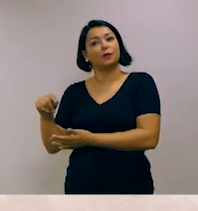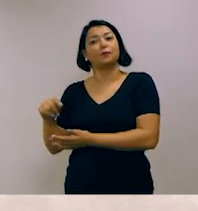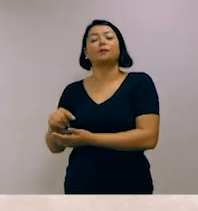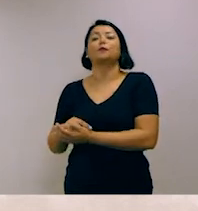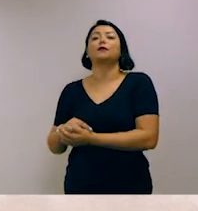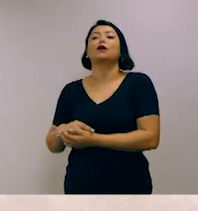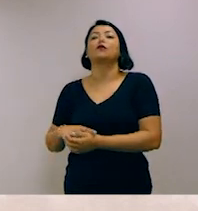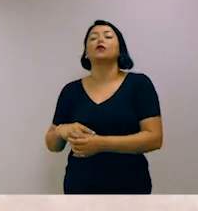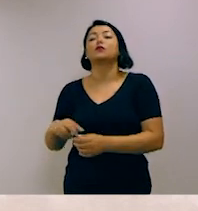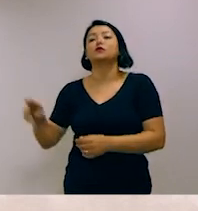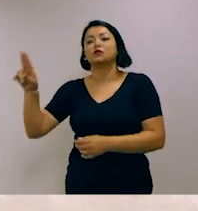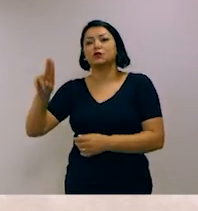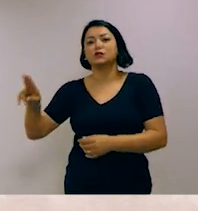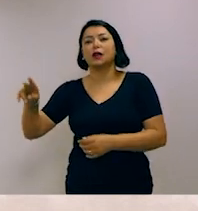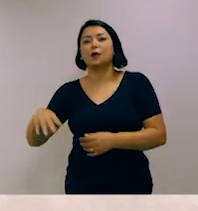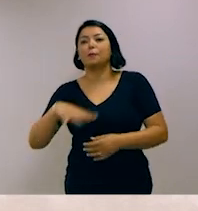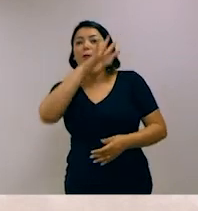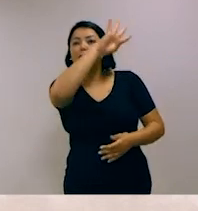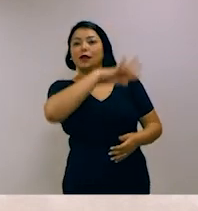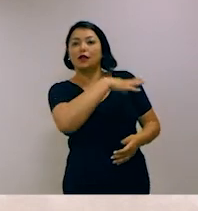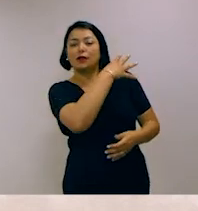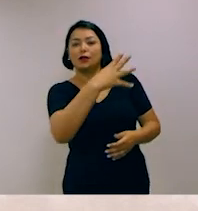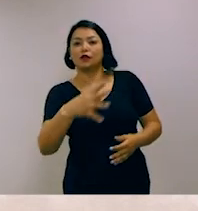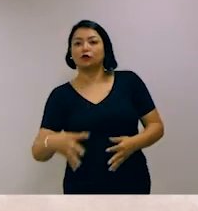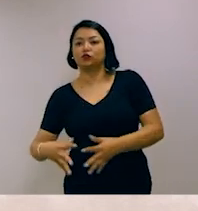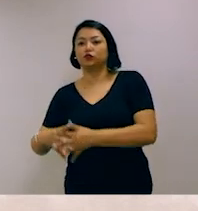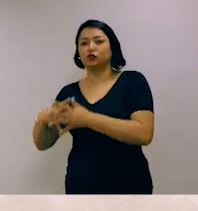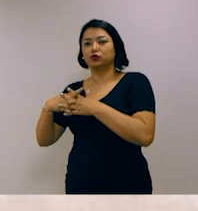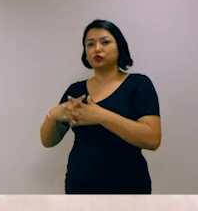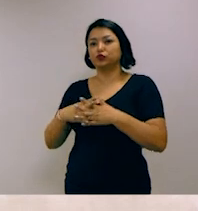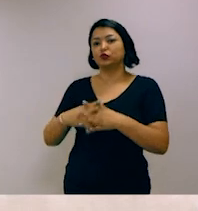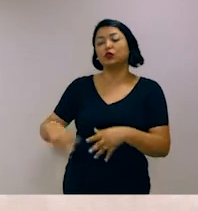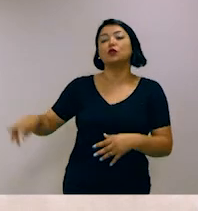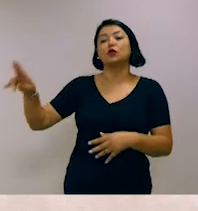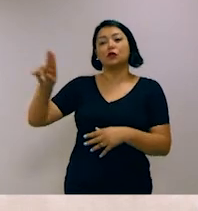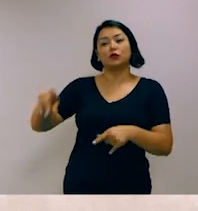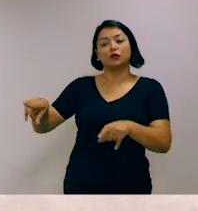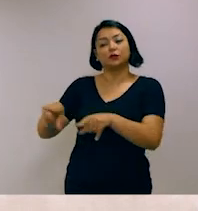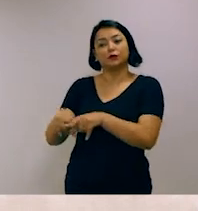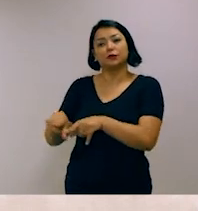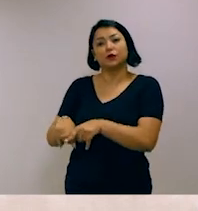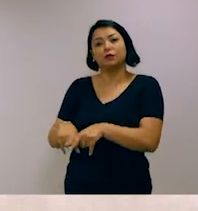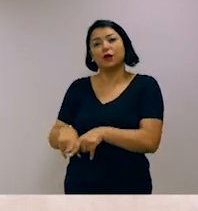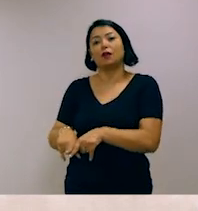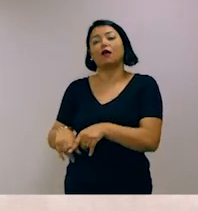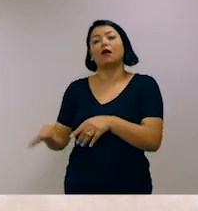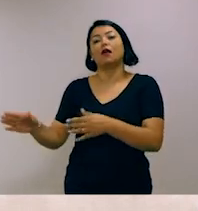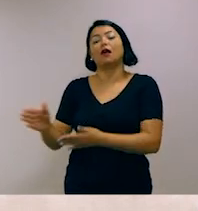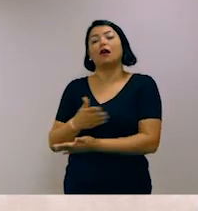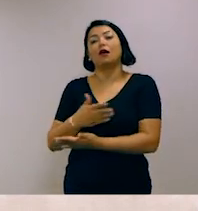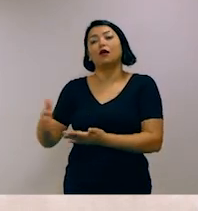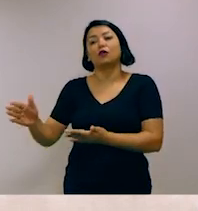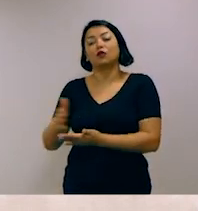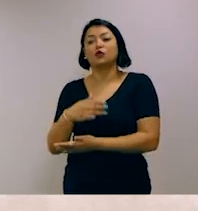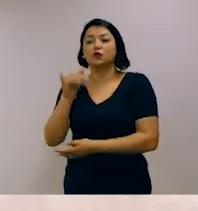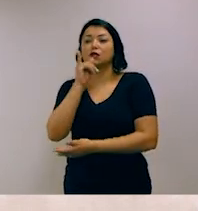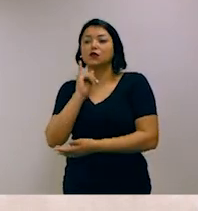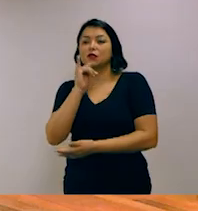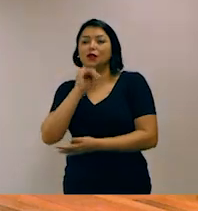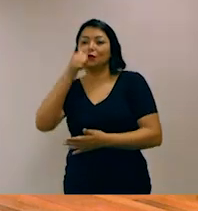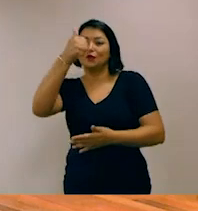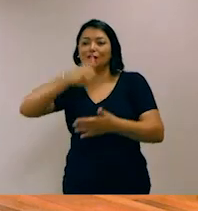very good to carry out any kind of validation. The precision, recall, and F1 score,